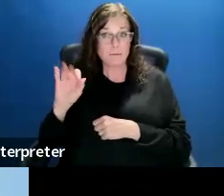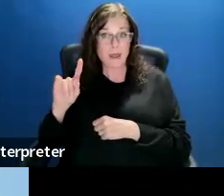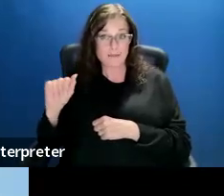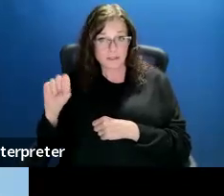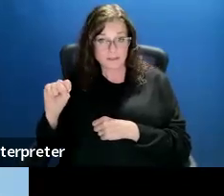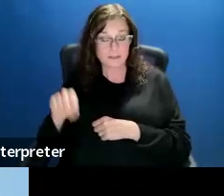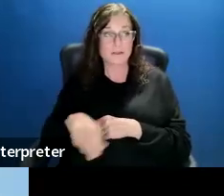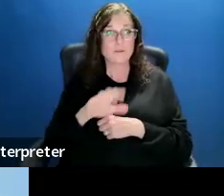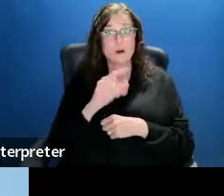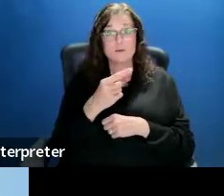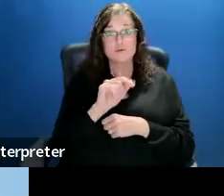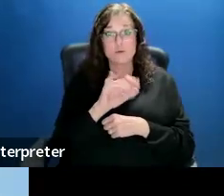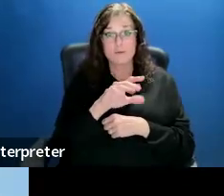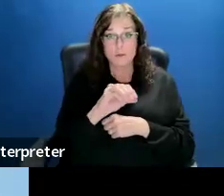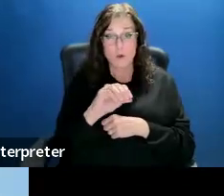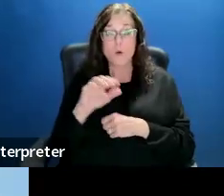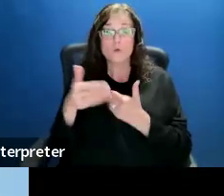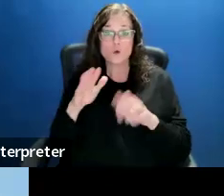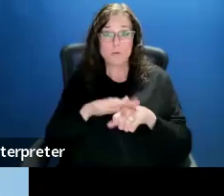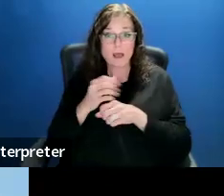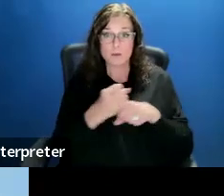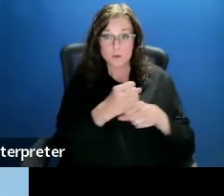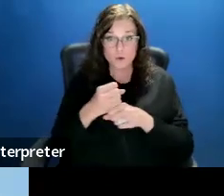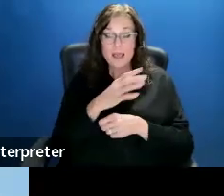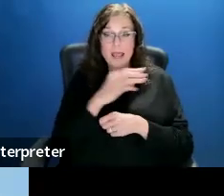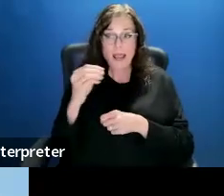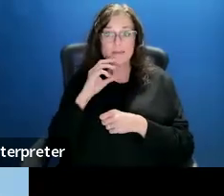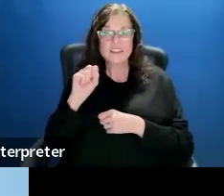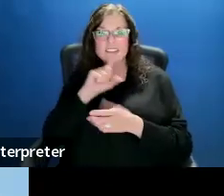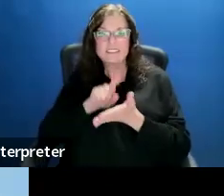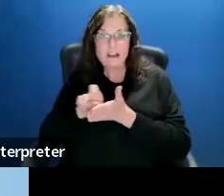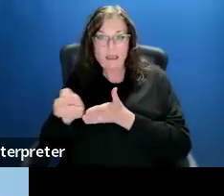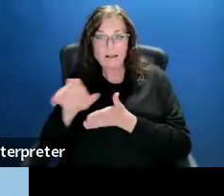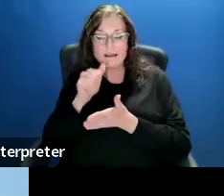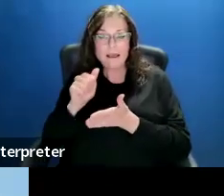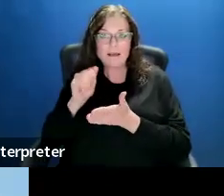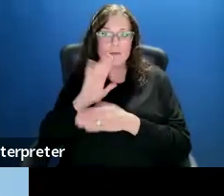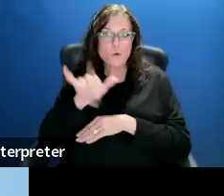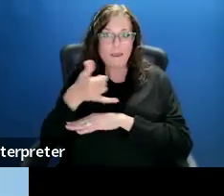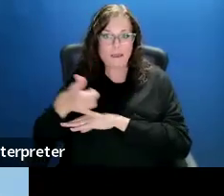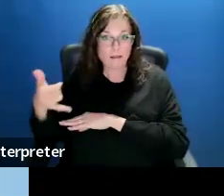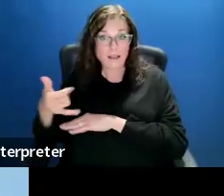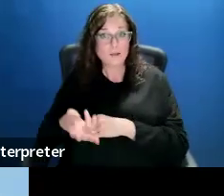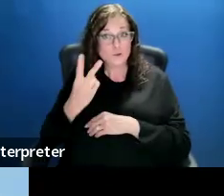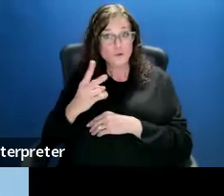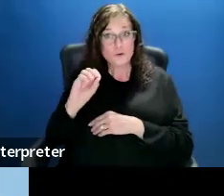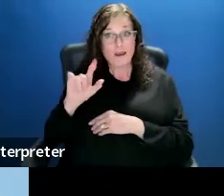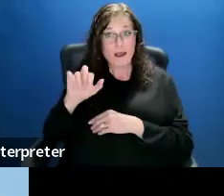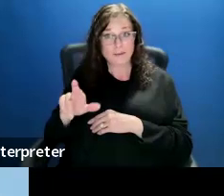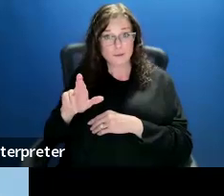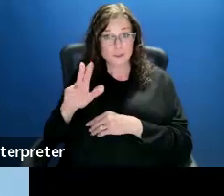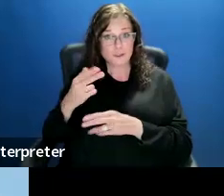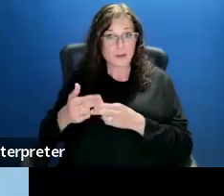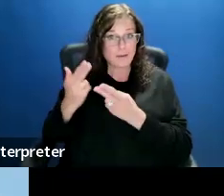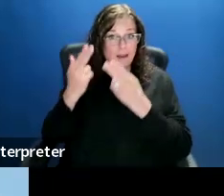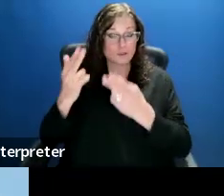Gruffalo, Room on the Broom, and The Snail and the Whale, and 2 Oscar nominations for The Gruffalo